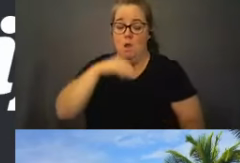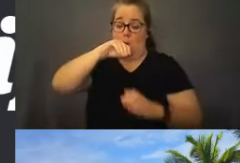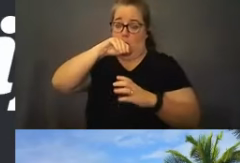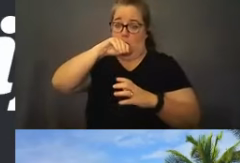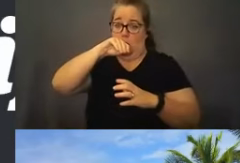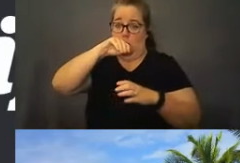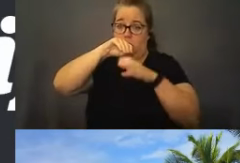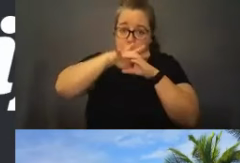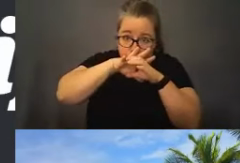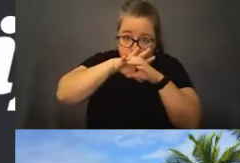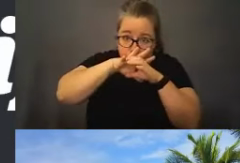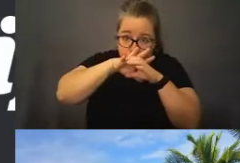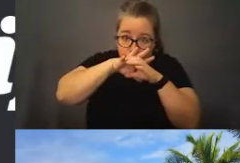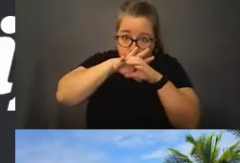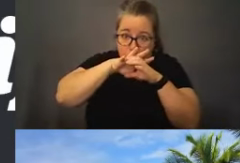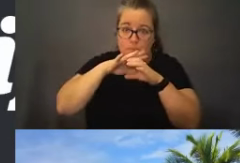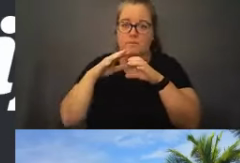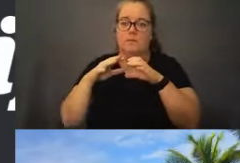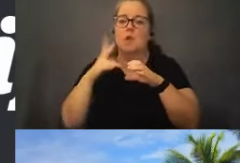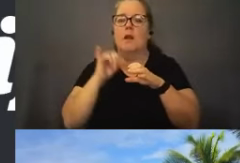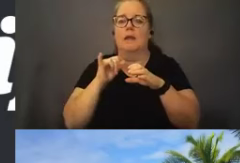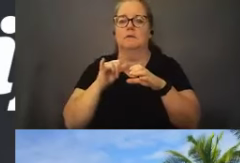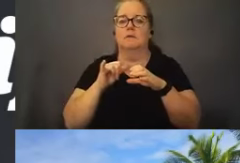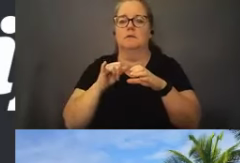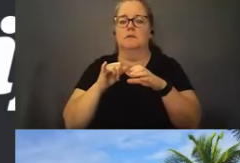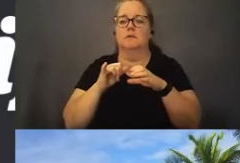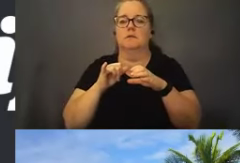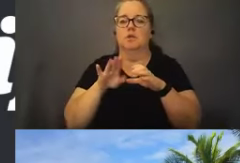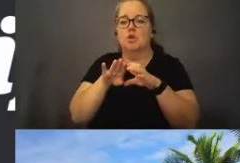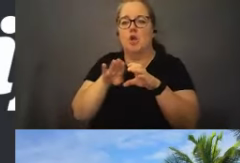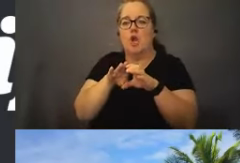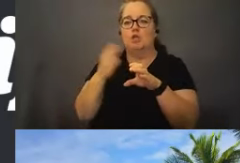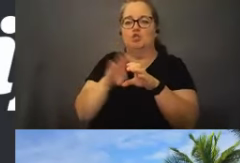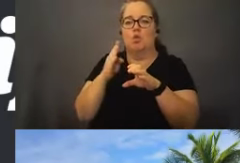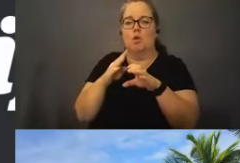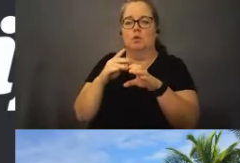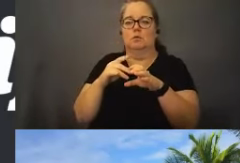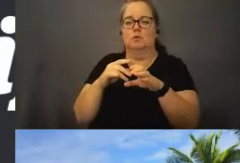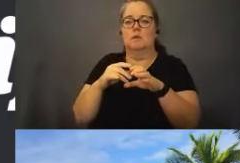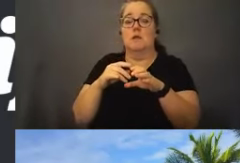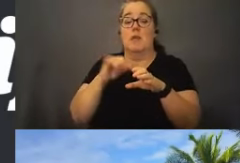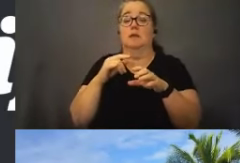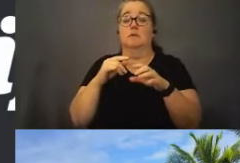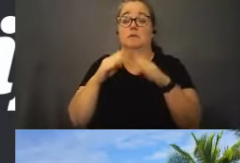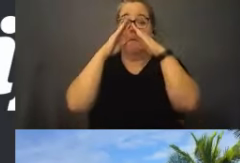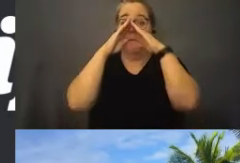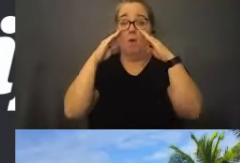put this, they have almost like a point and then a round part. So the point goes on